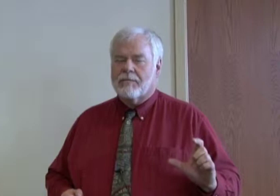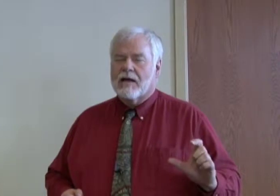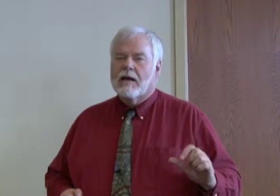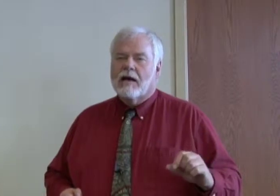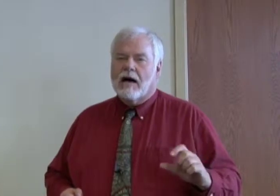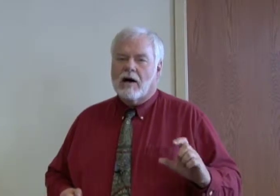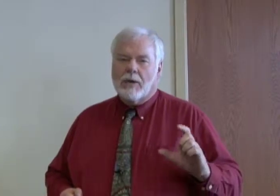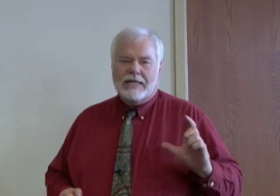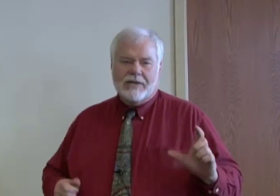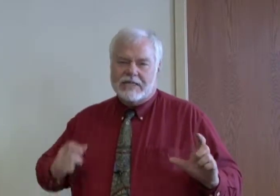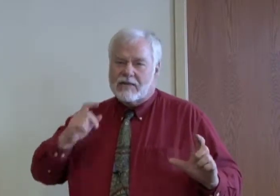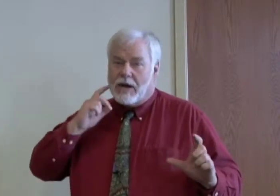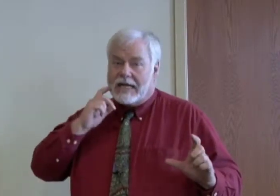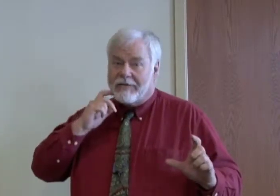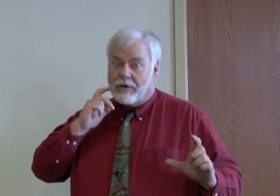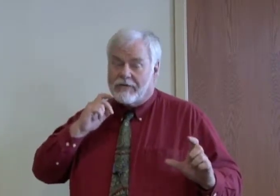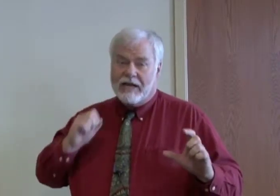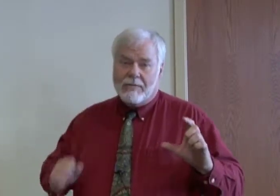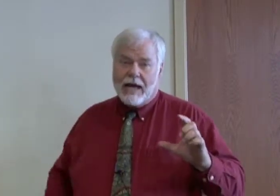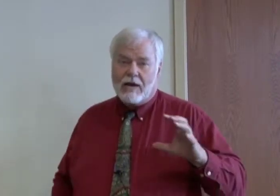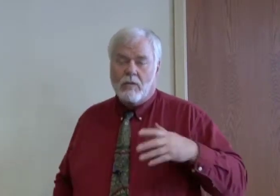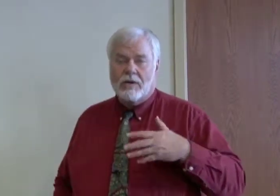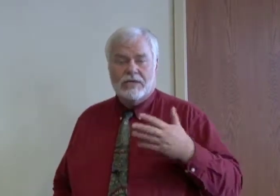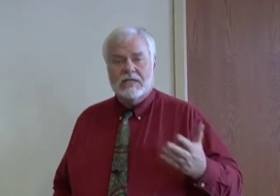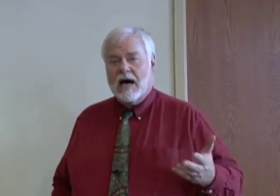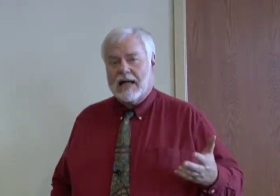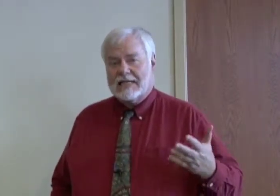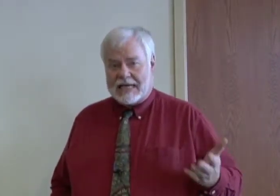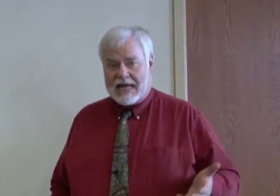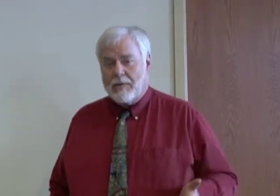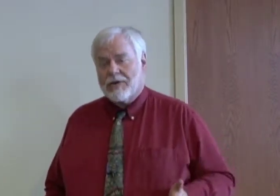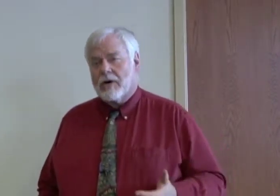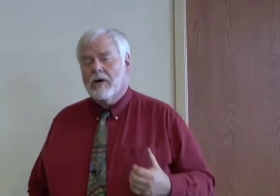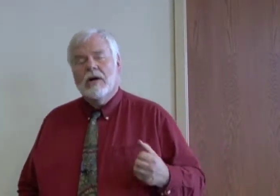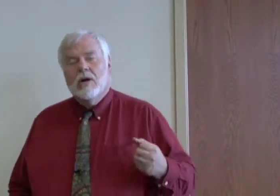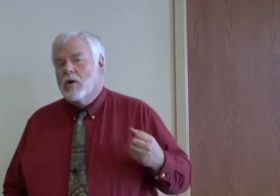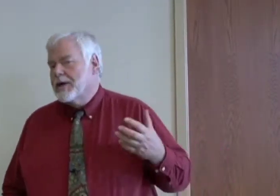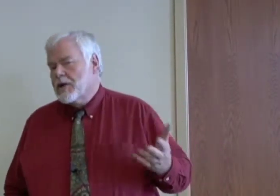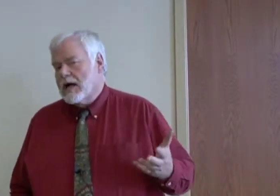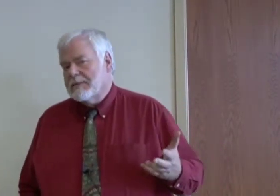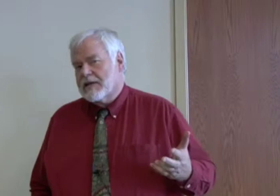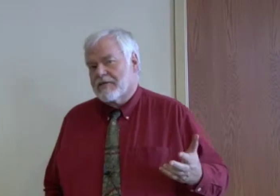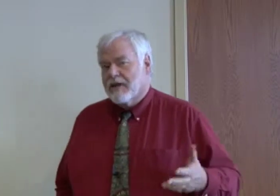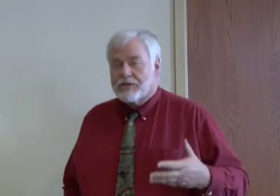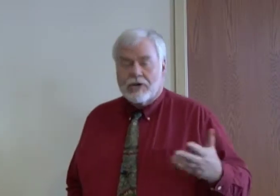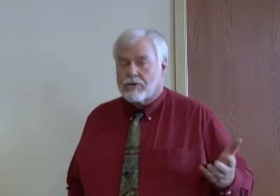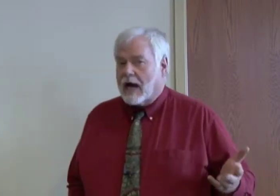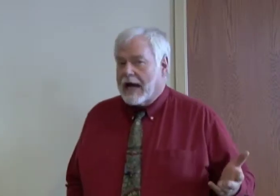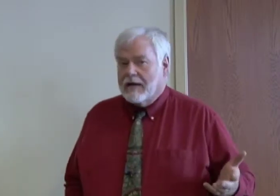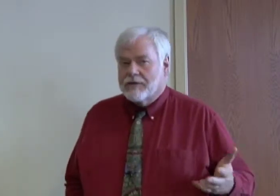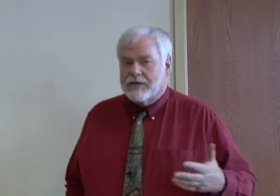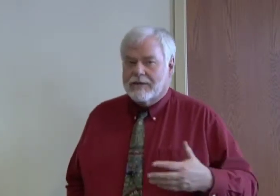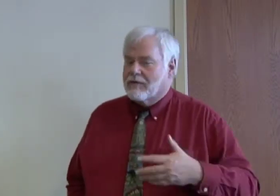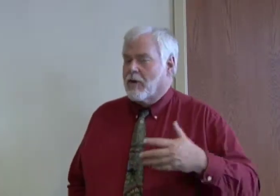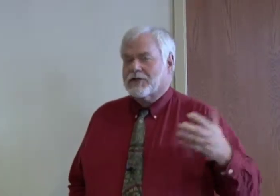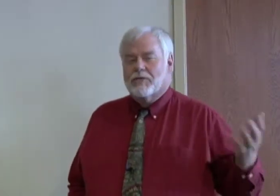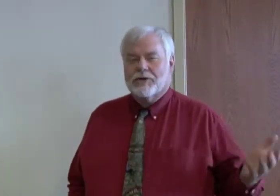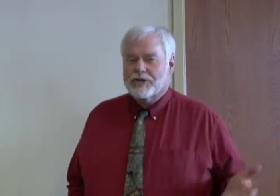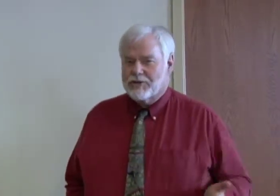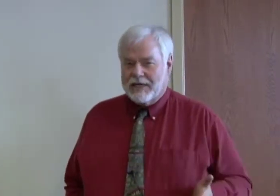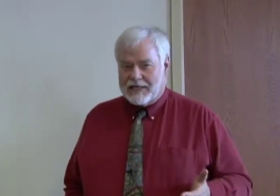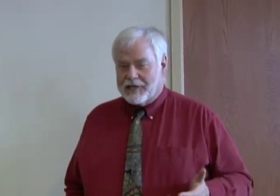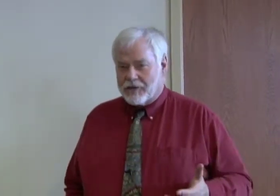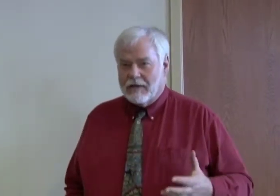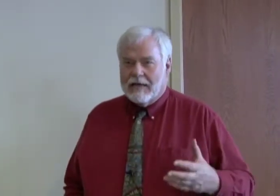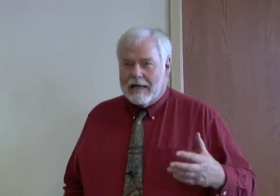light. We did this as a way to give her feedback. When it was done, I sat down with her. We talked about the film. She cried. She questioned whether